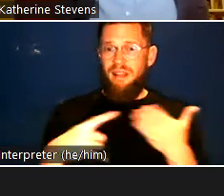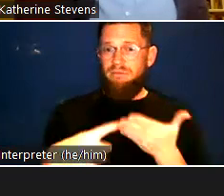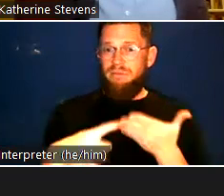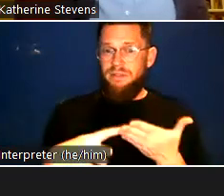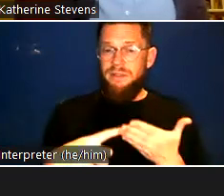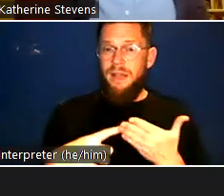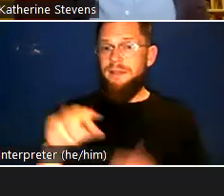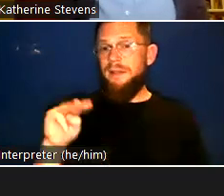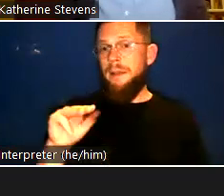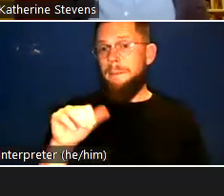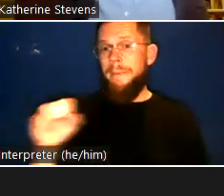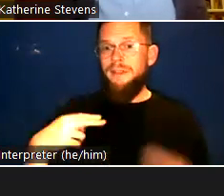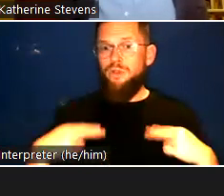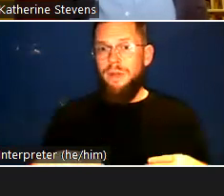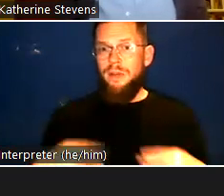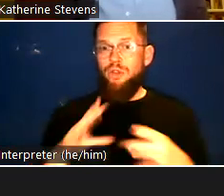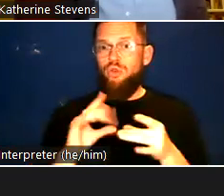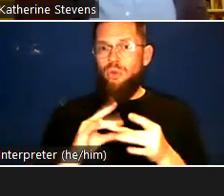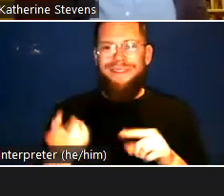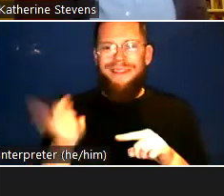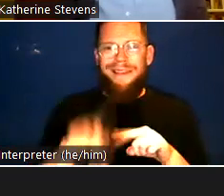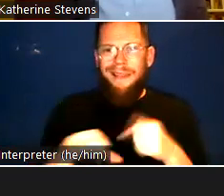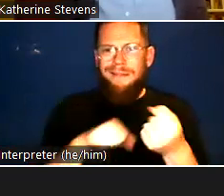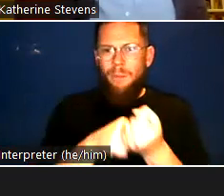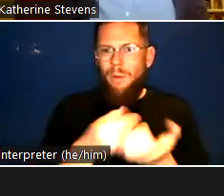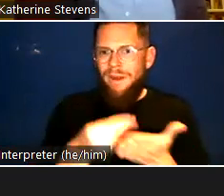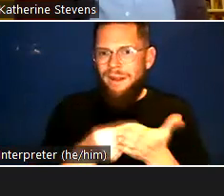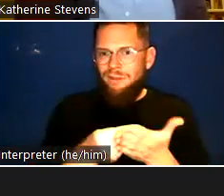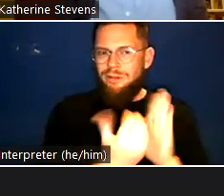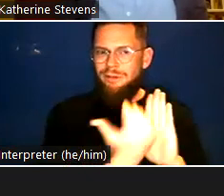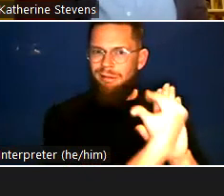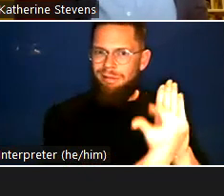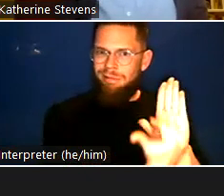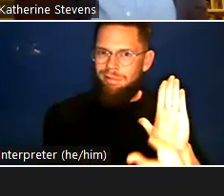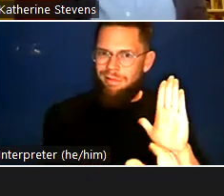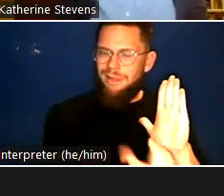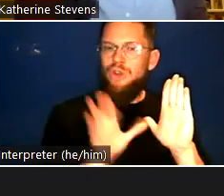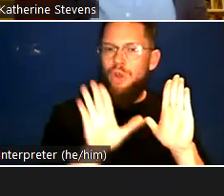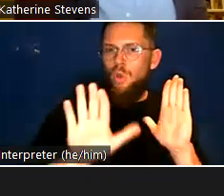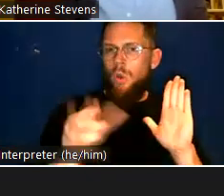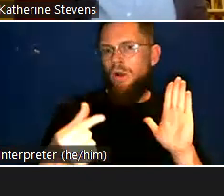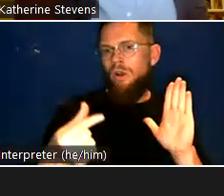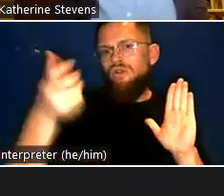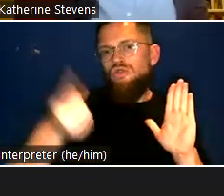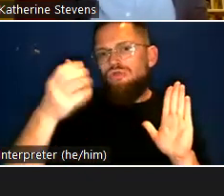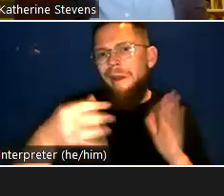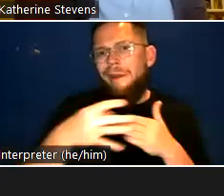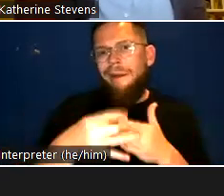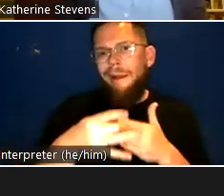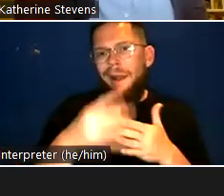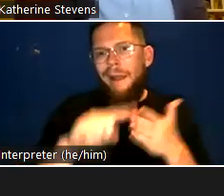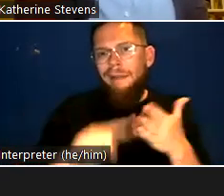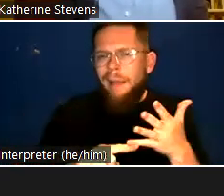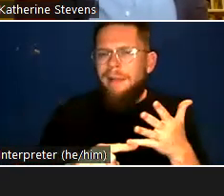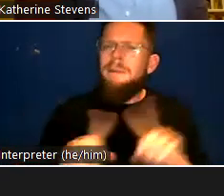Expand Massachusetts Stories grants cannot fund. This is the list that is in your grant guidelines, but I think it's helpful to repeat these